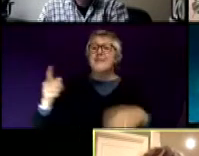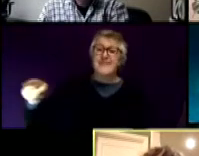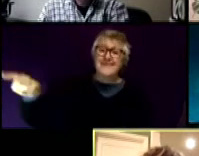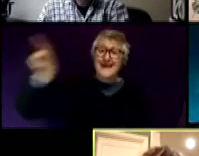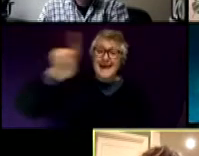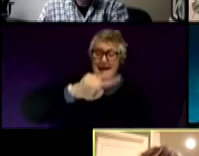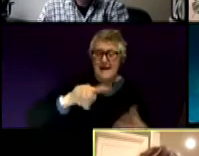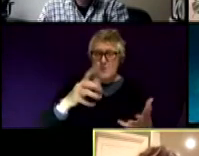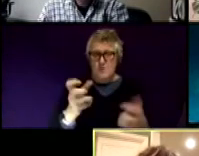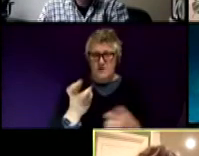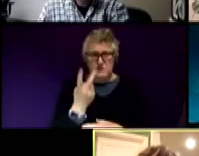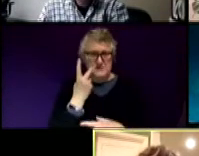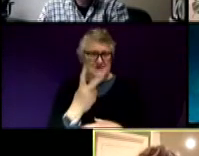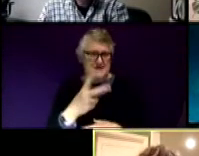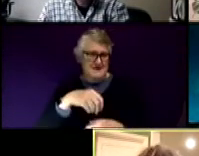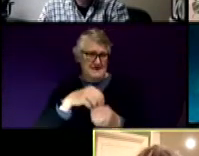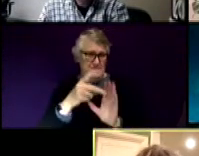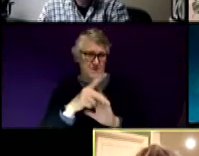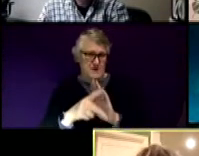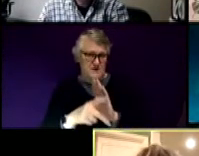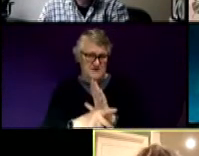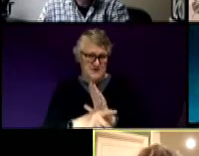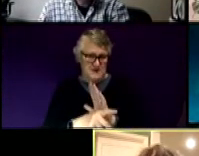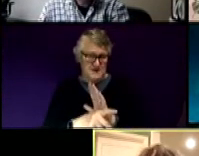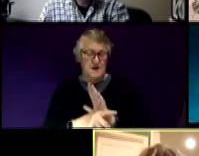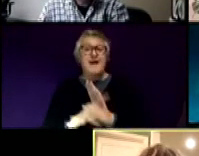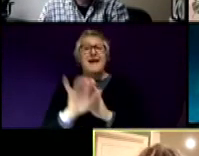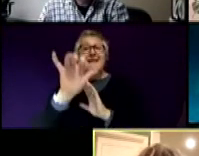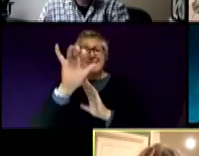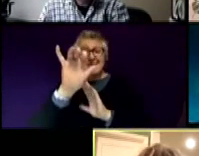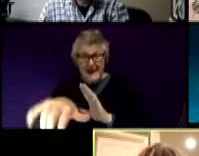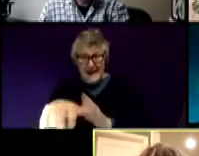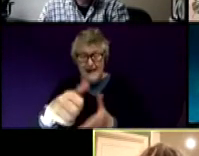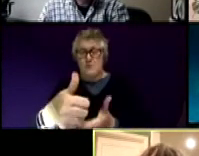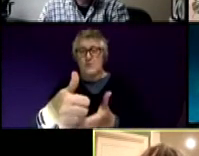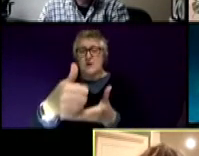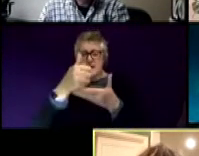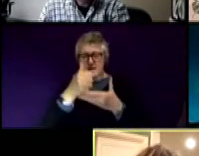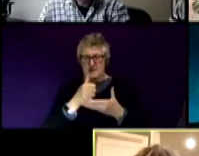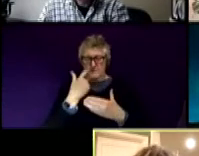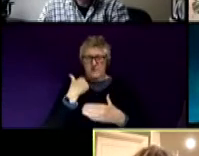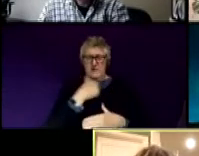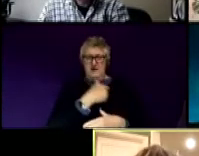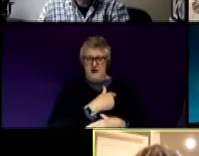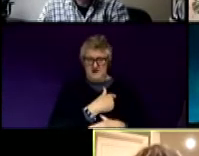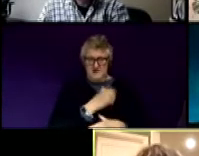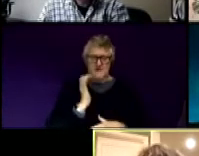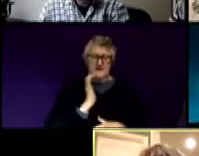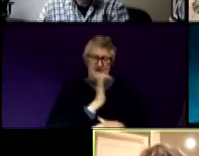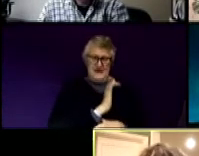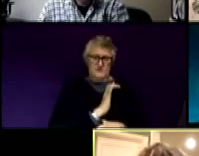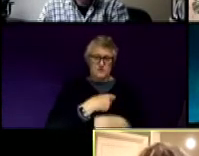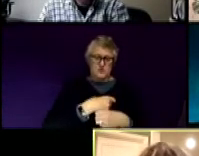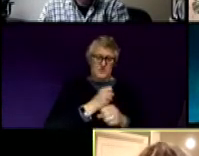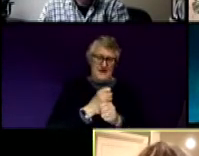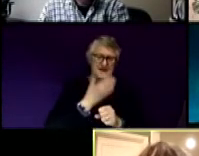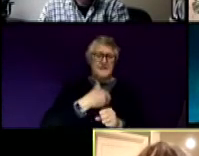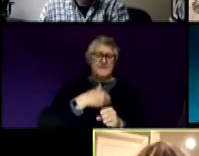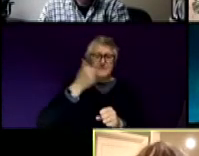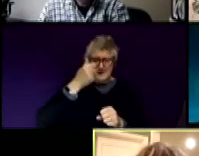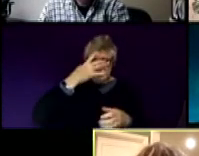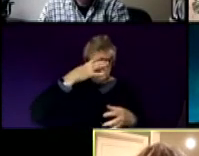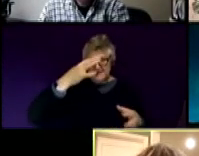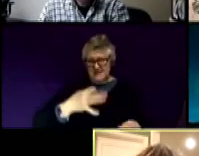us council give good guidance to the bargaining team on what we should be seeking in a body-worn